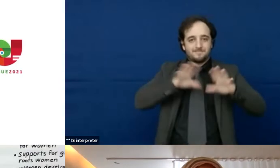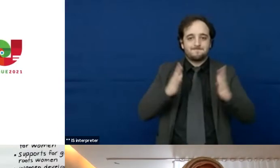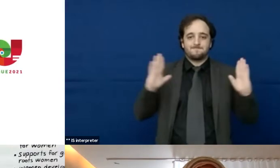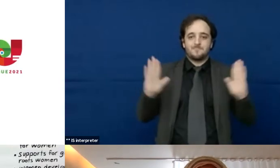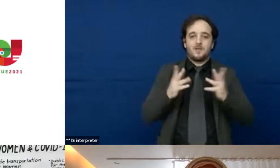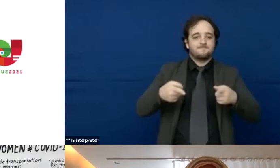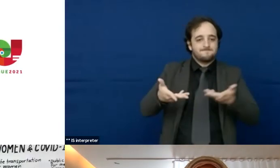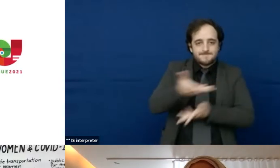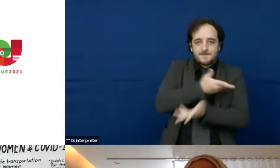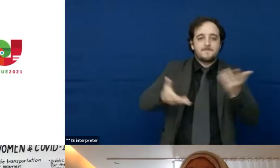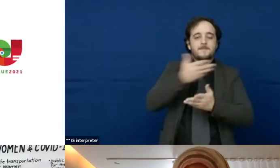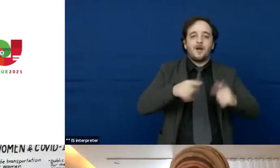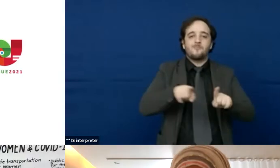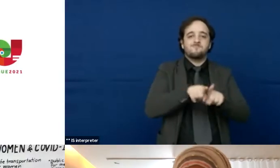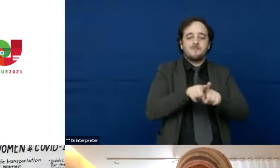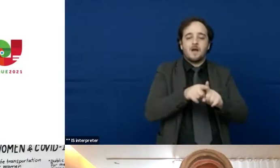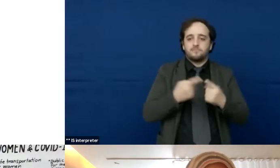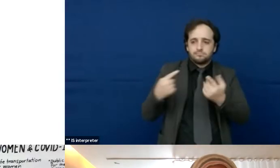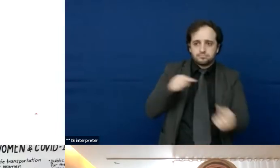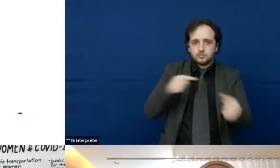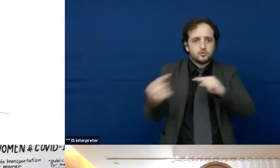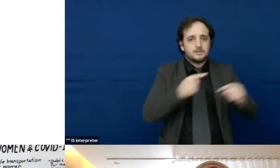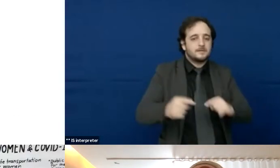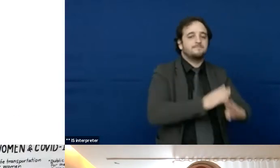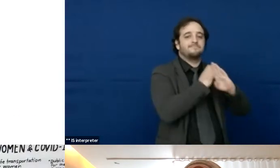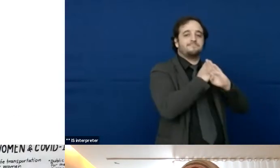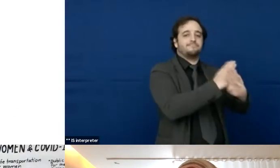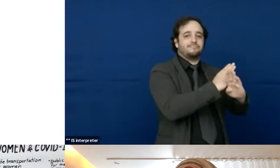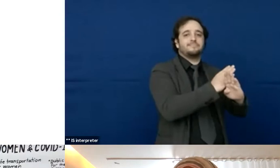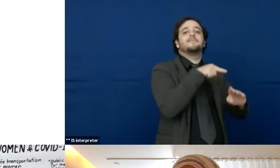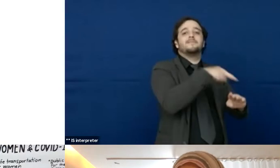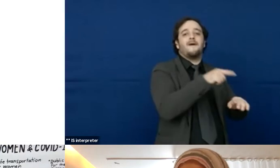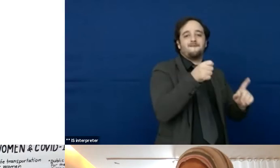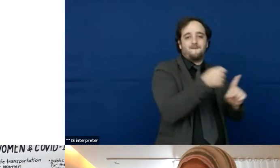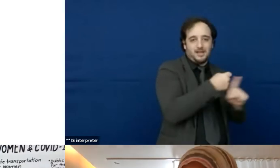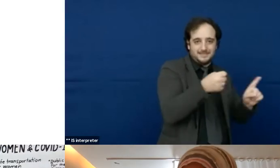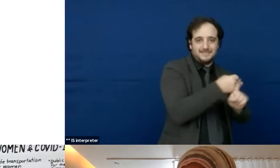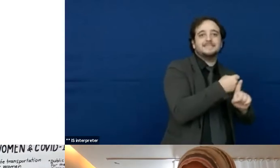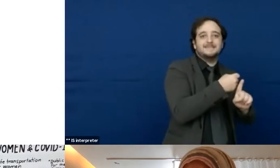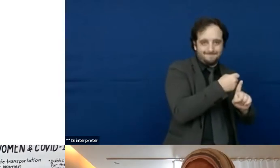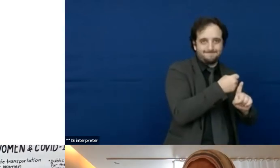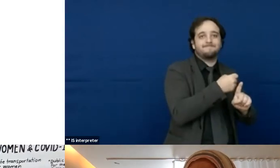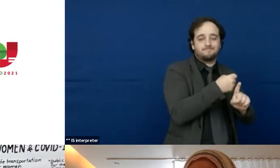my response with 4 points. Yeah, the first one is